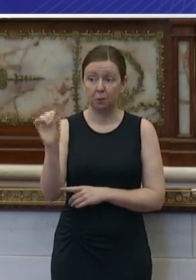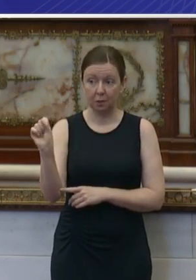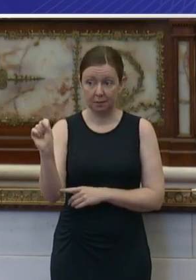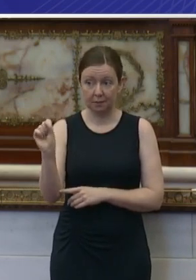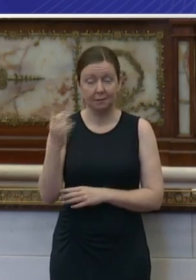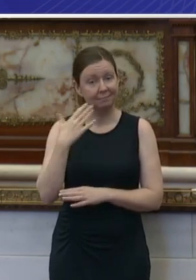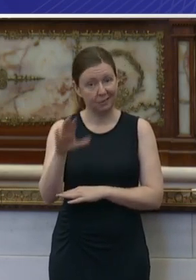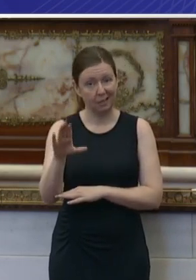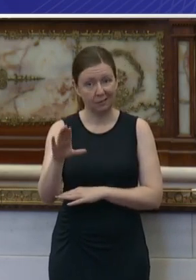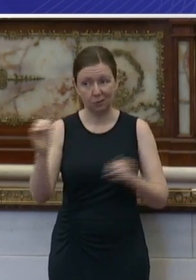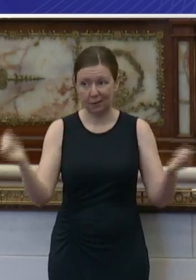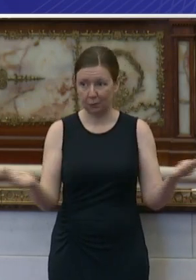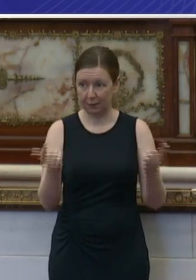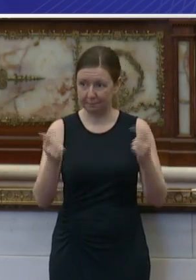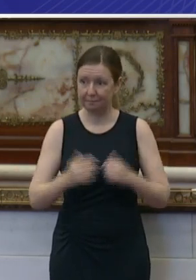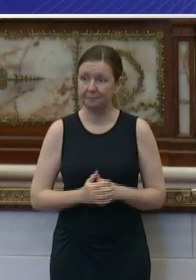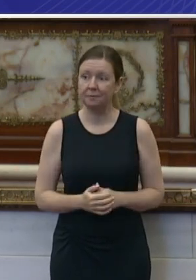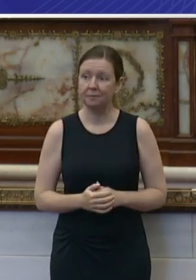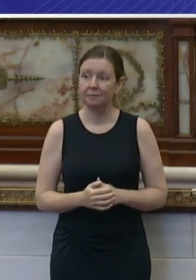Good afternoon, everyone.